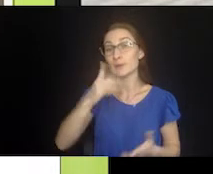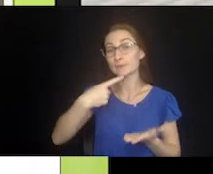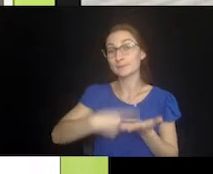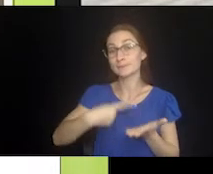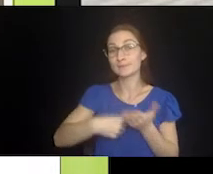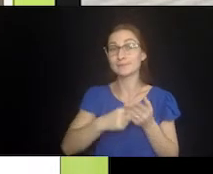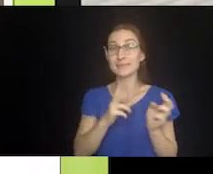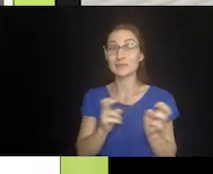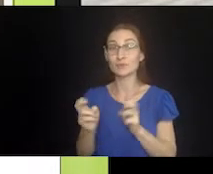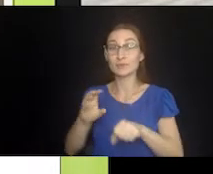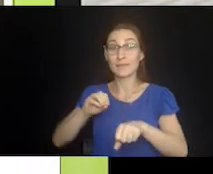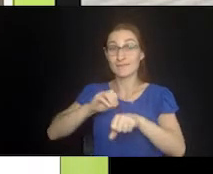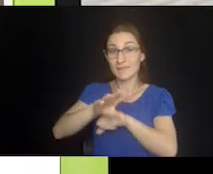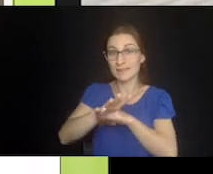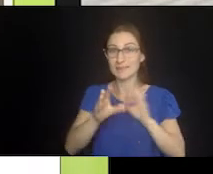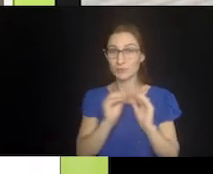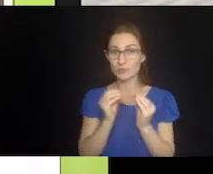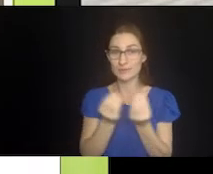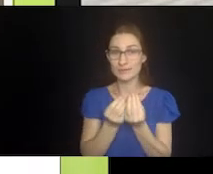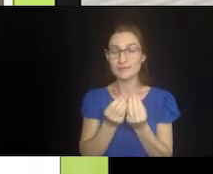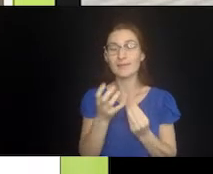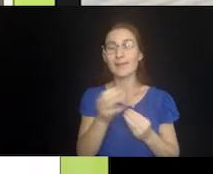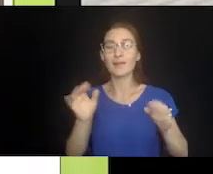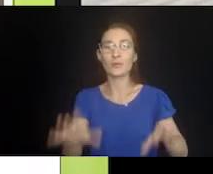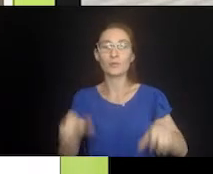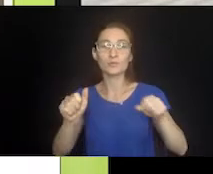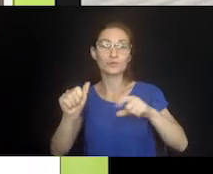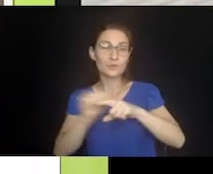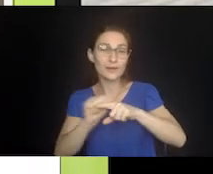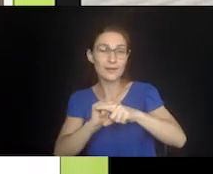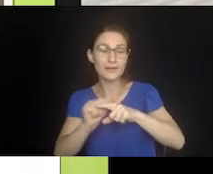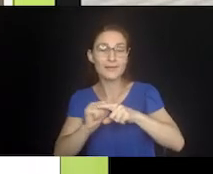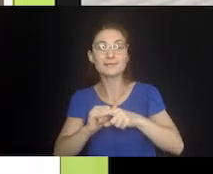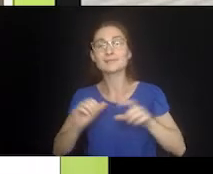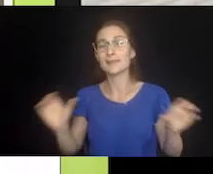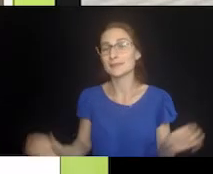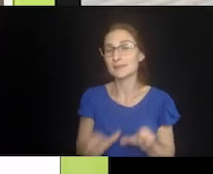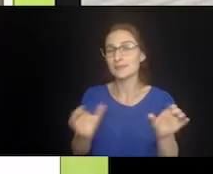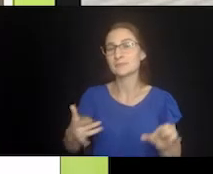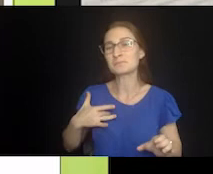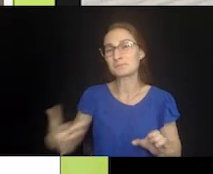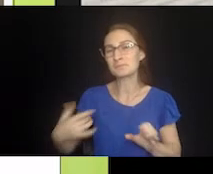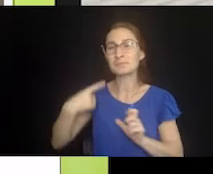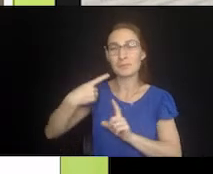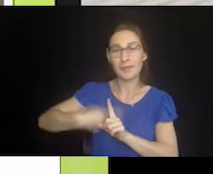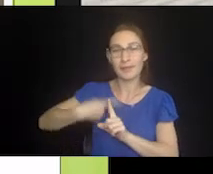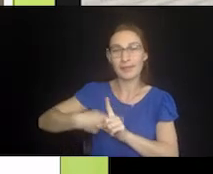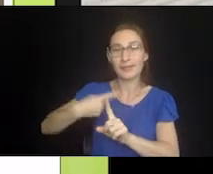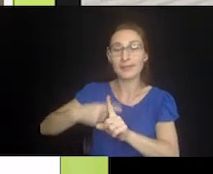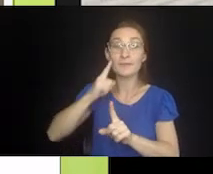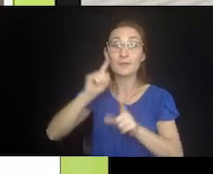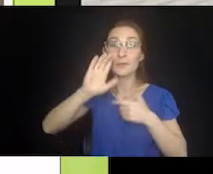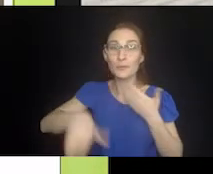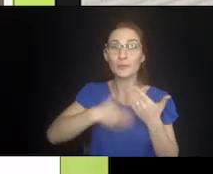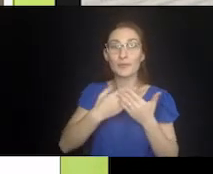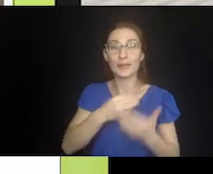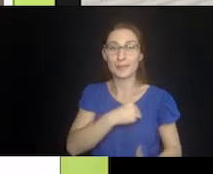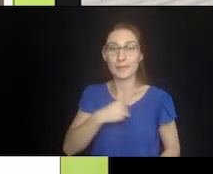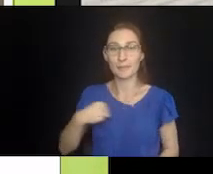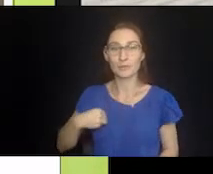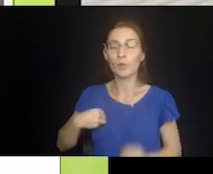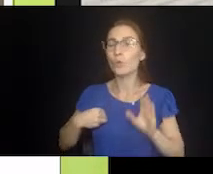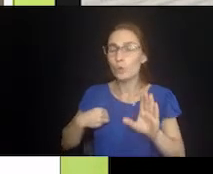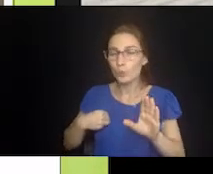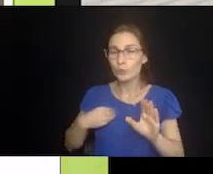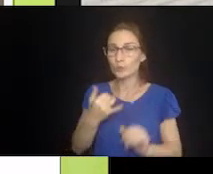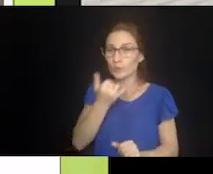affecting the organization. And we also hold trainings and activities, usually every month,